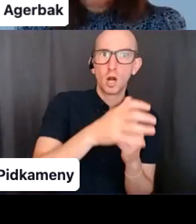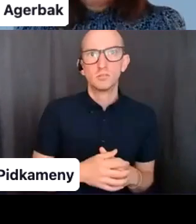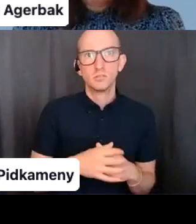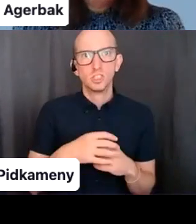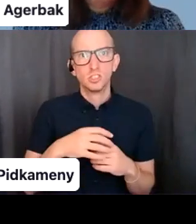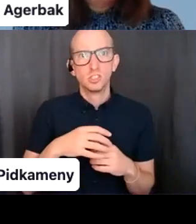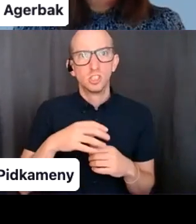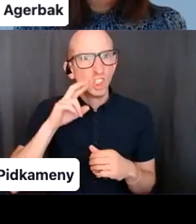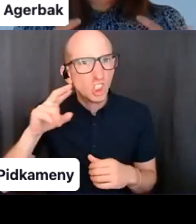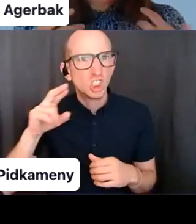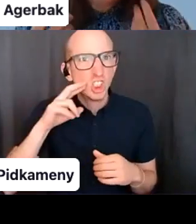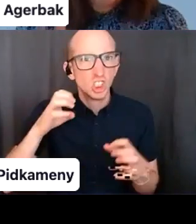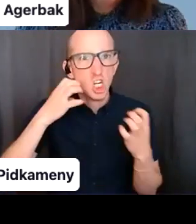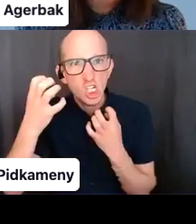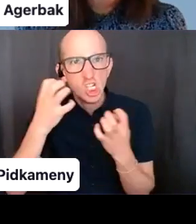after people's food,